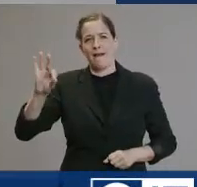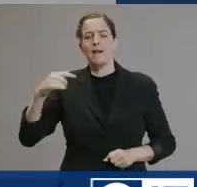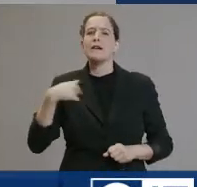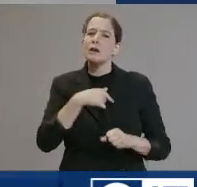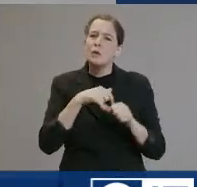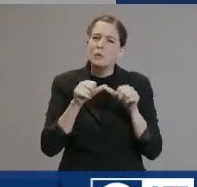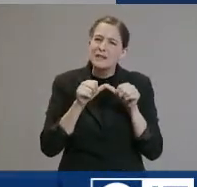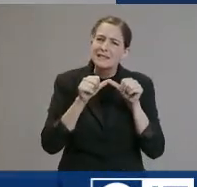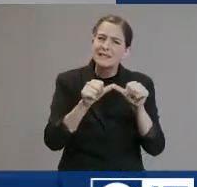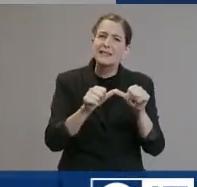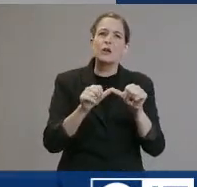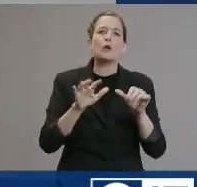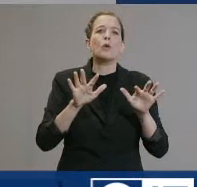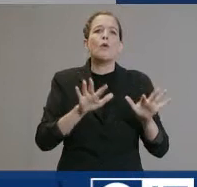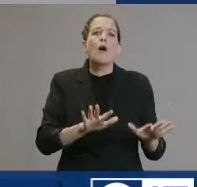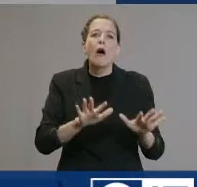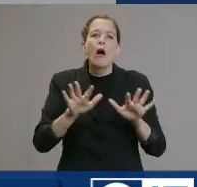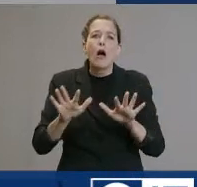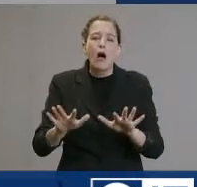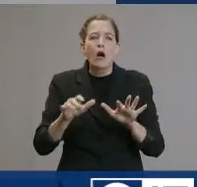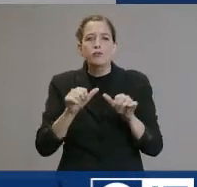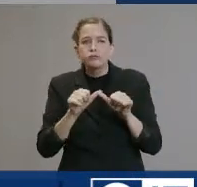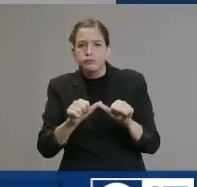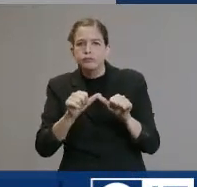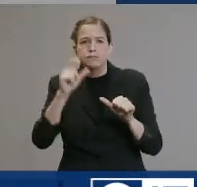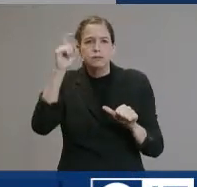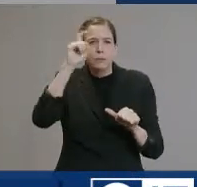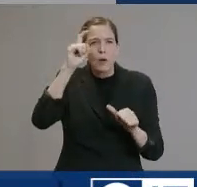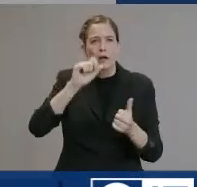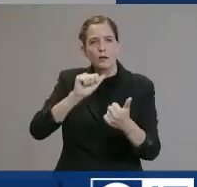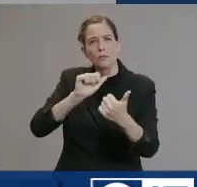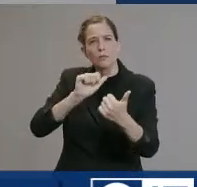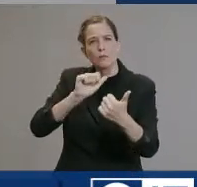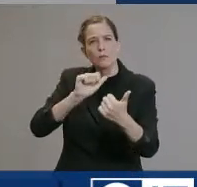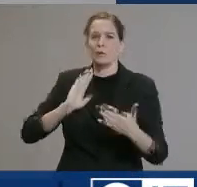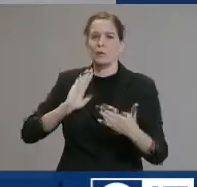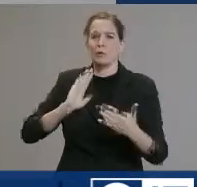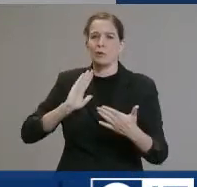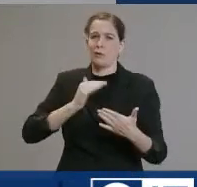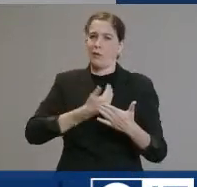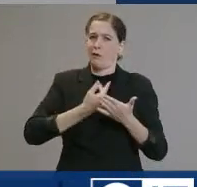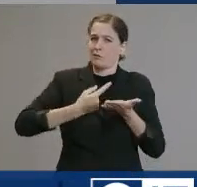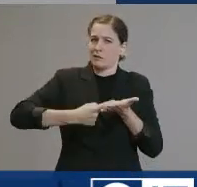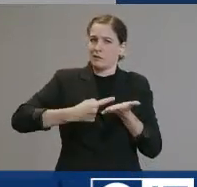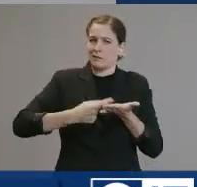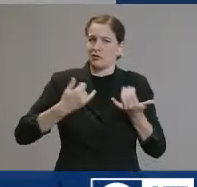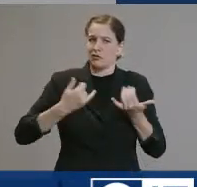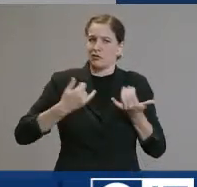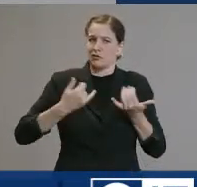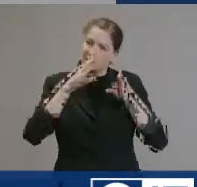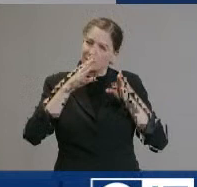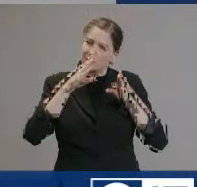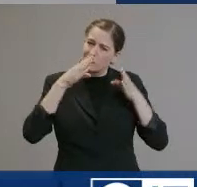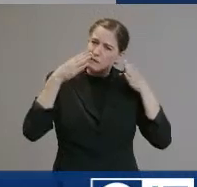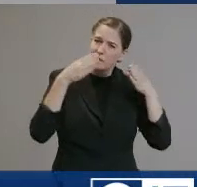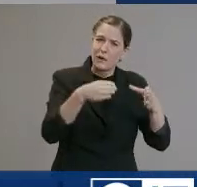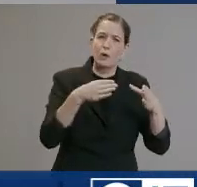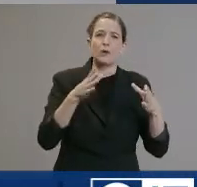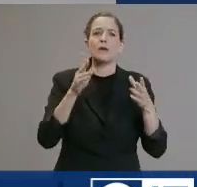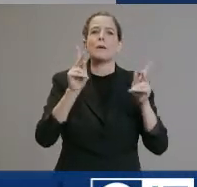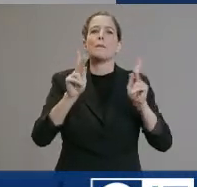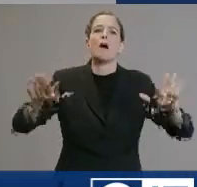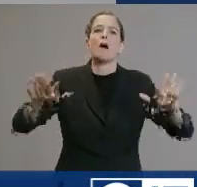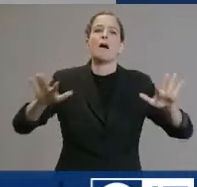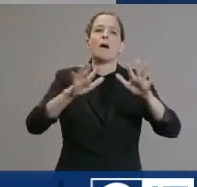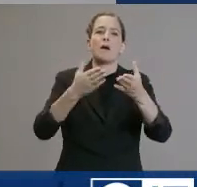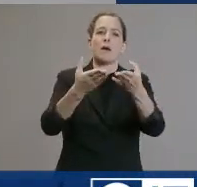decisions we're going to make are going to be to protect public health. And everything that we talk to you about today will